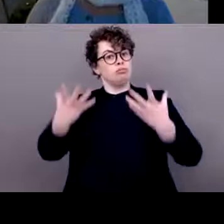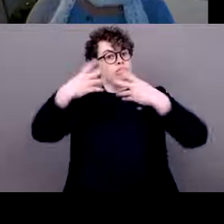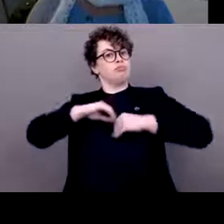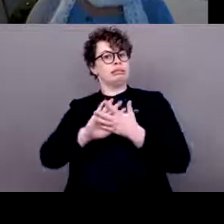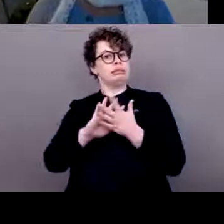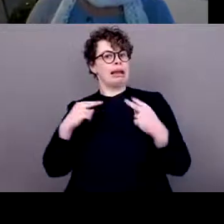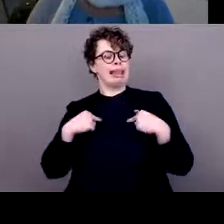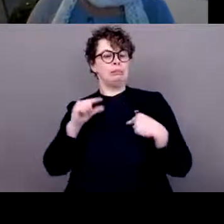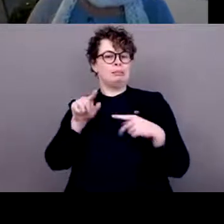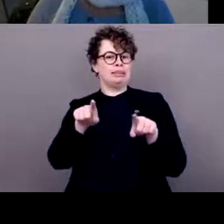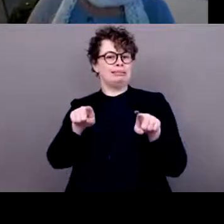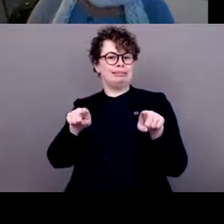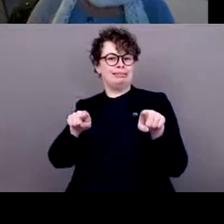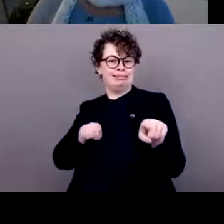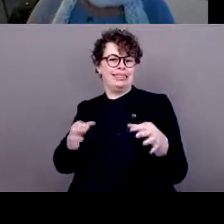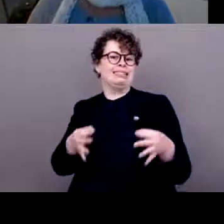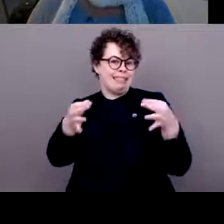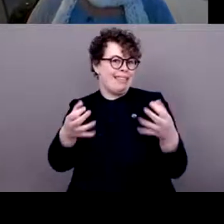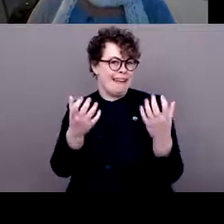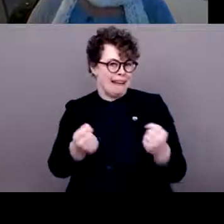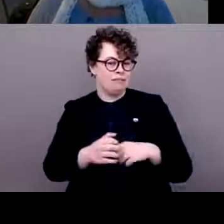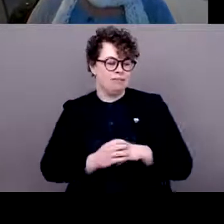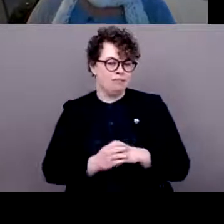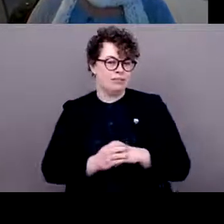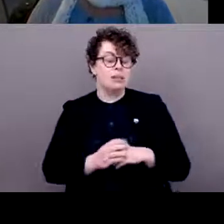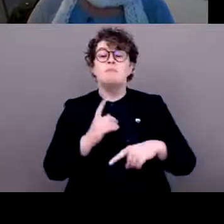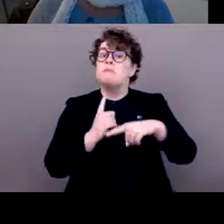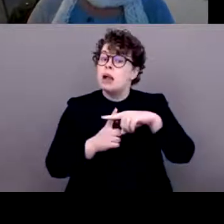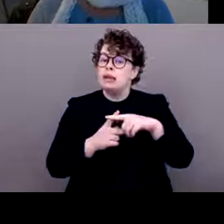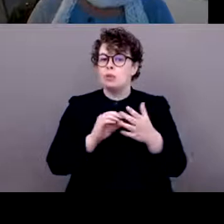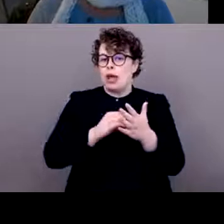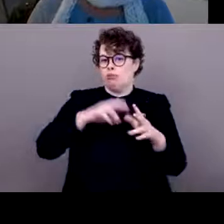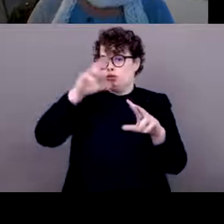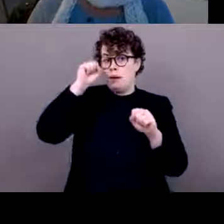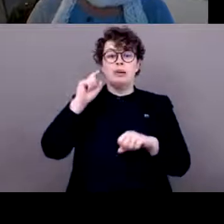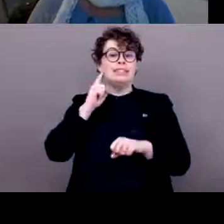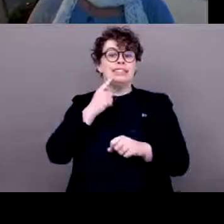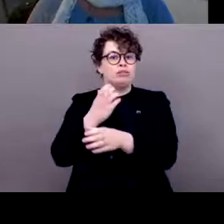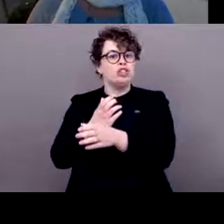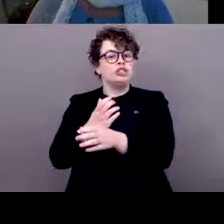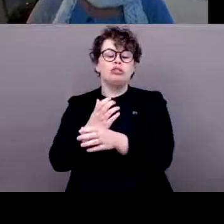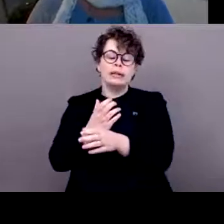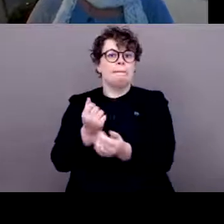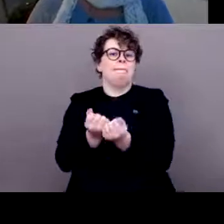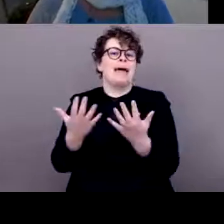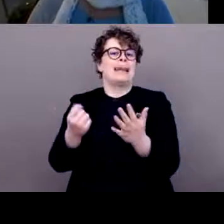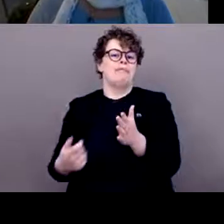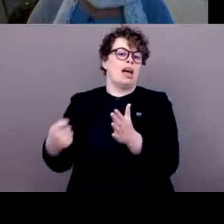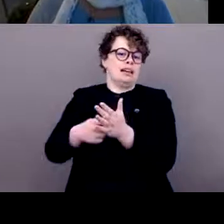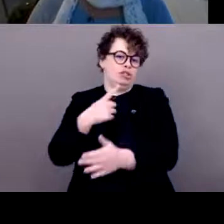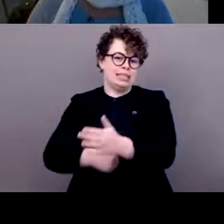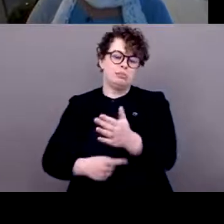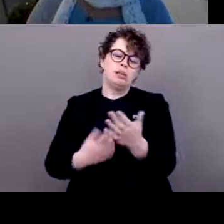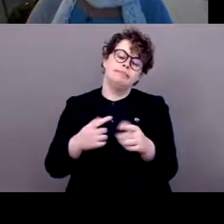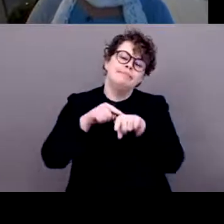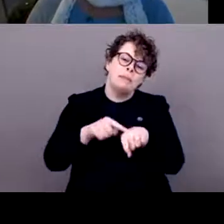about is the high prevalence of additional difficulties in deaf children. Now, depending on which research you look at, the figures